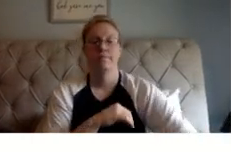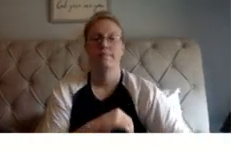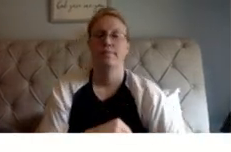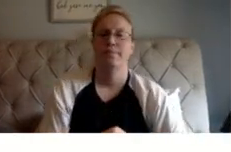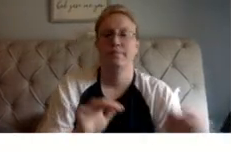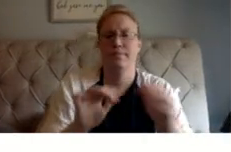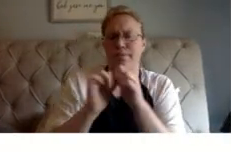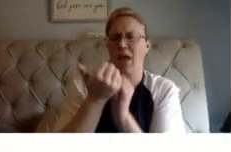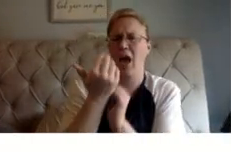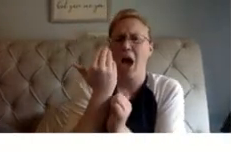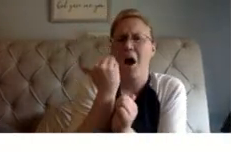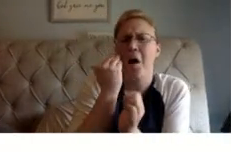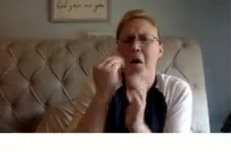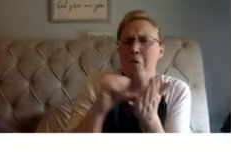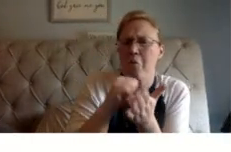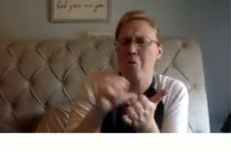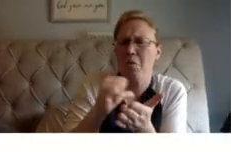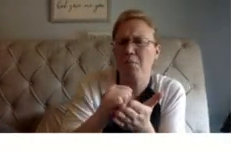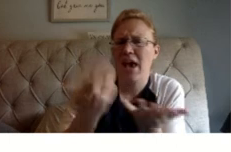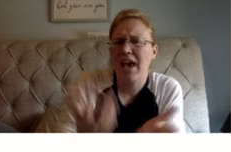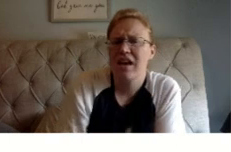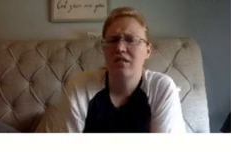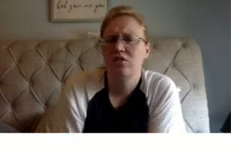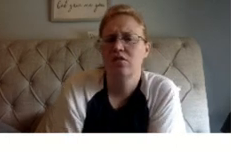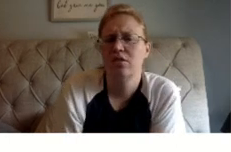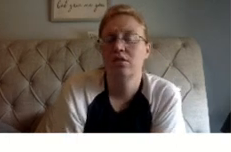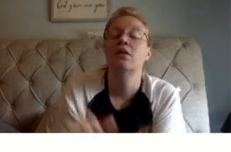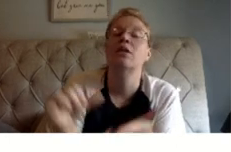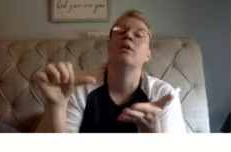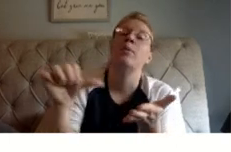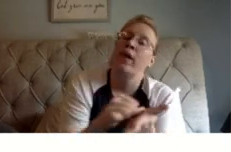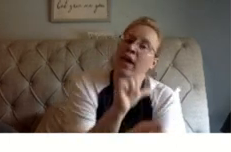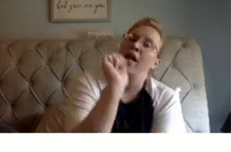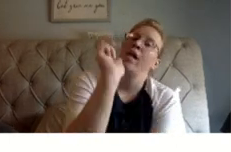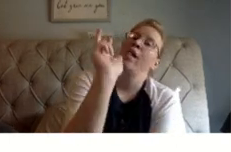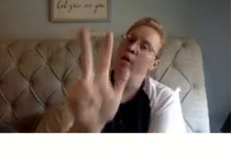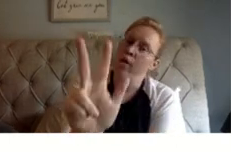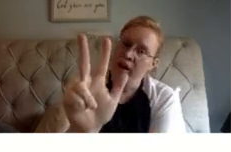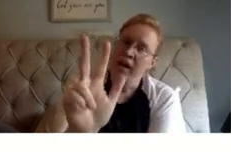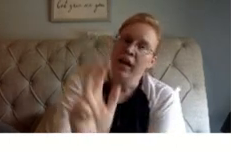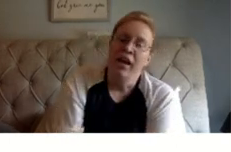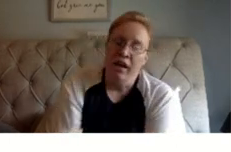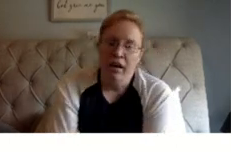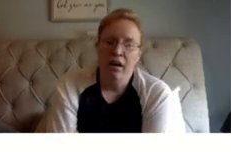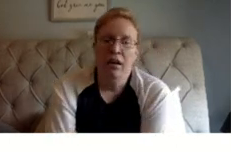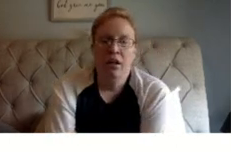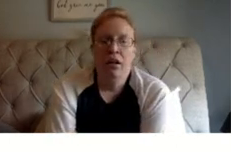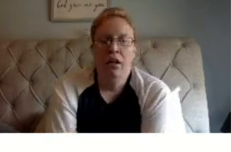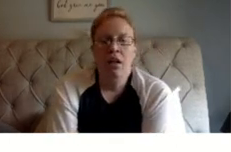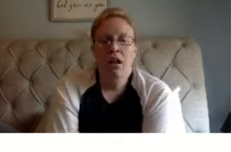And how do we know that? What page is that on? Page 3.